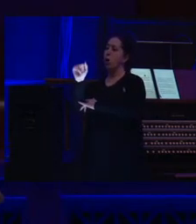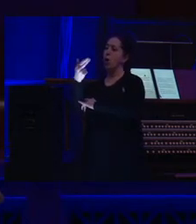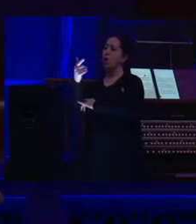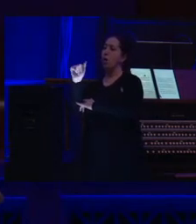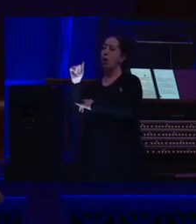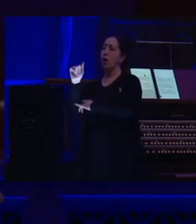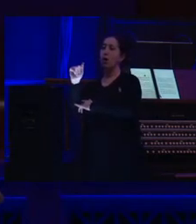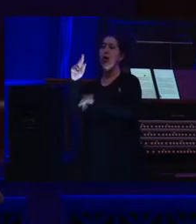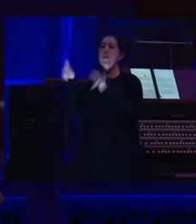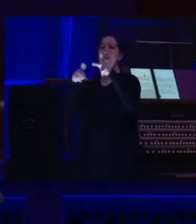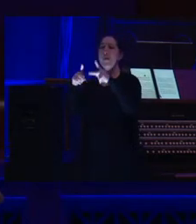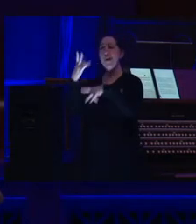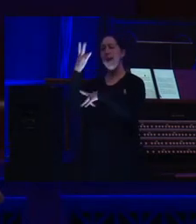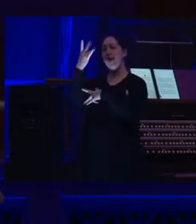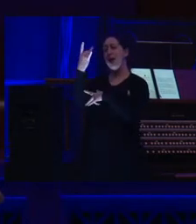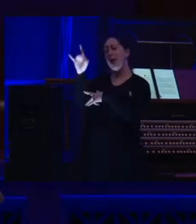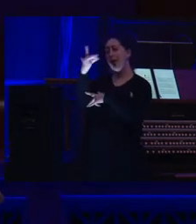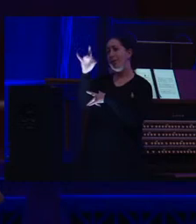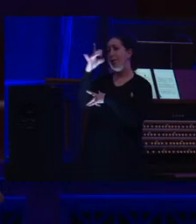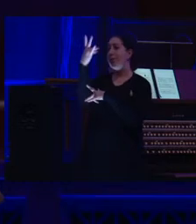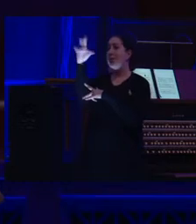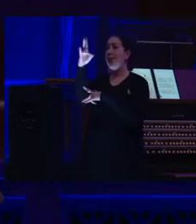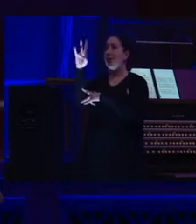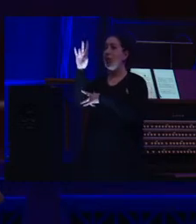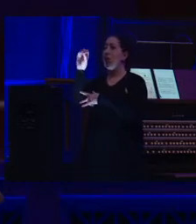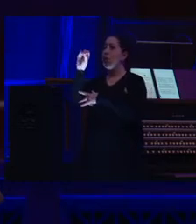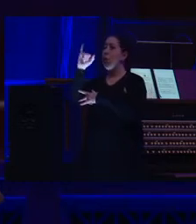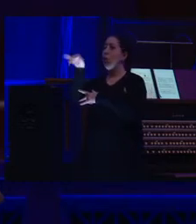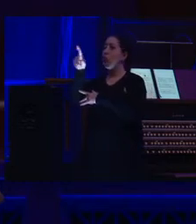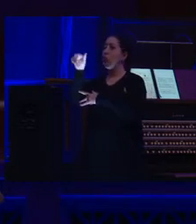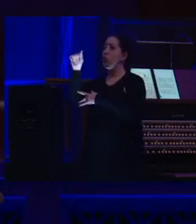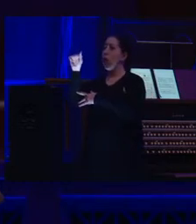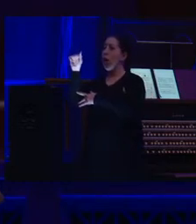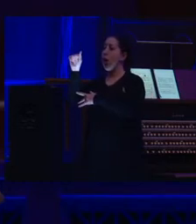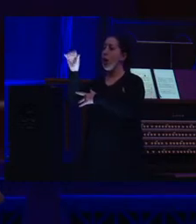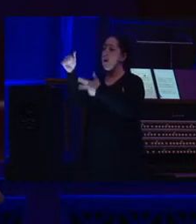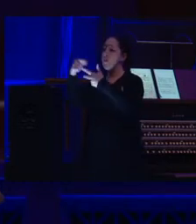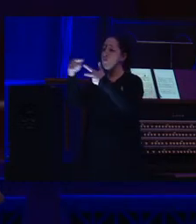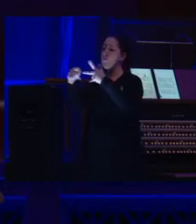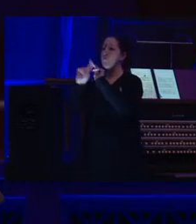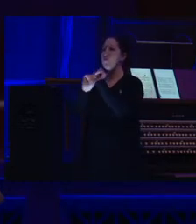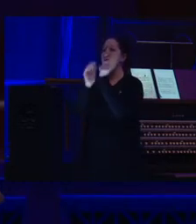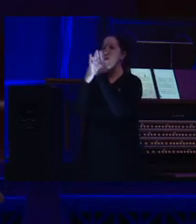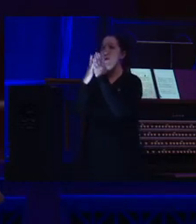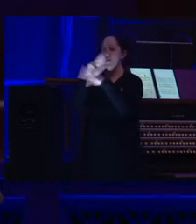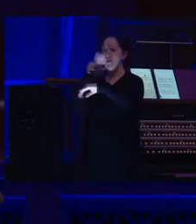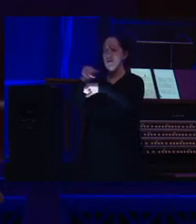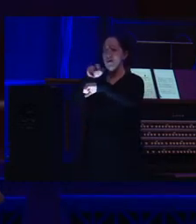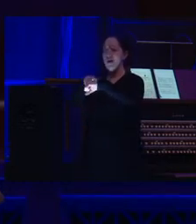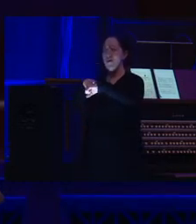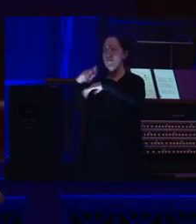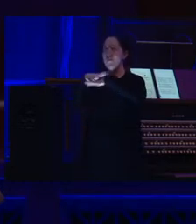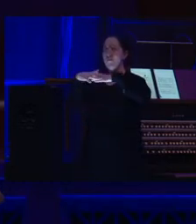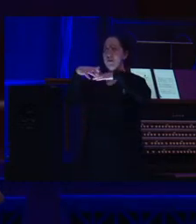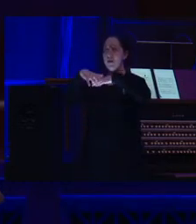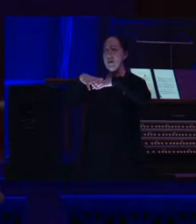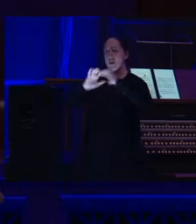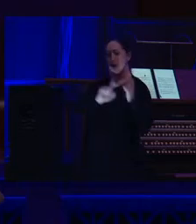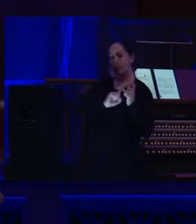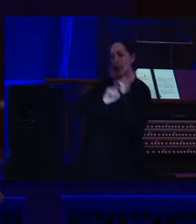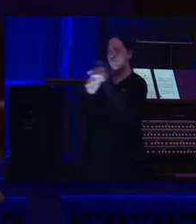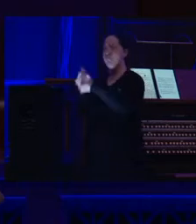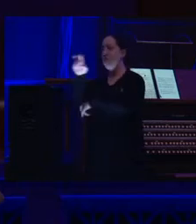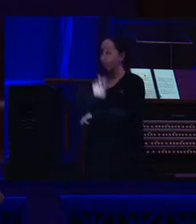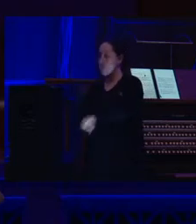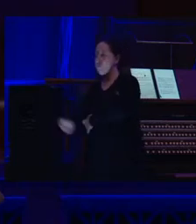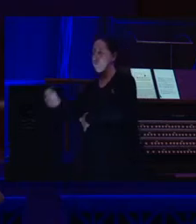In 1817, the Ojibwe, Odawa, and Potawatomi nations made the largest single land transfer to